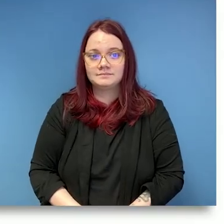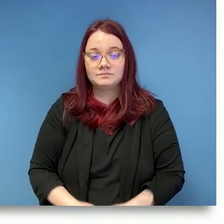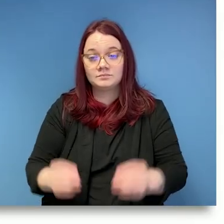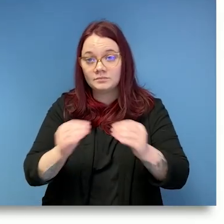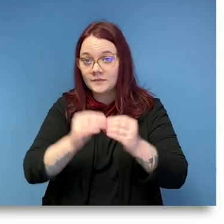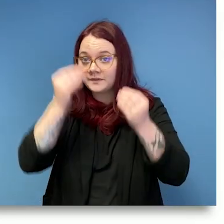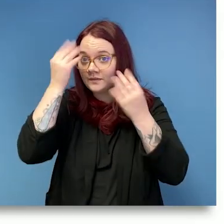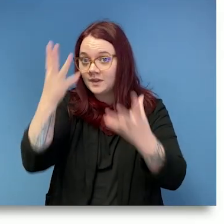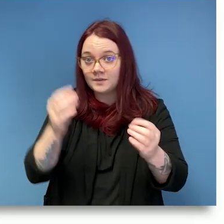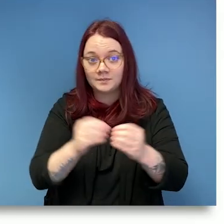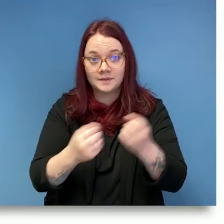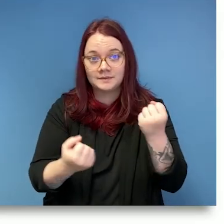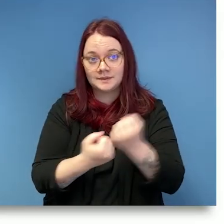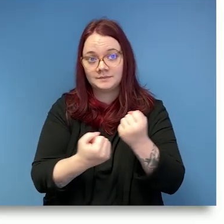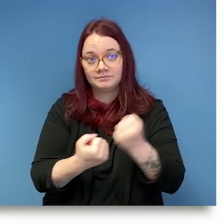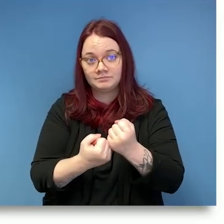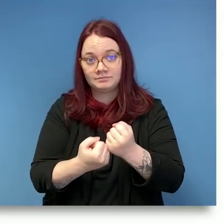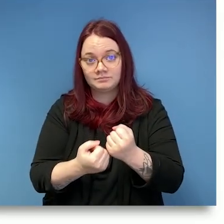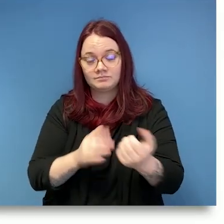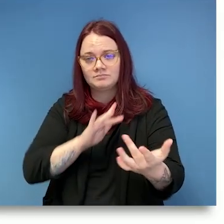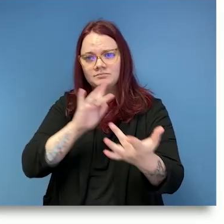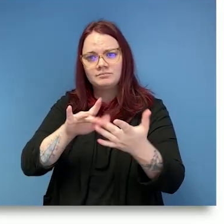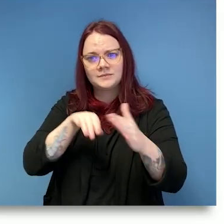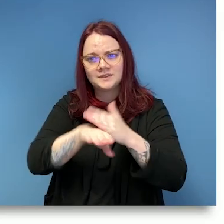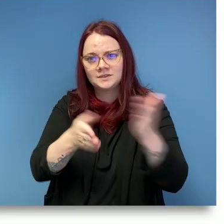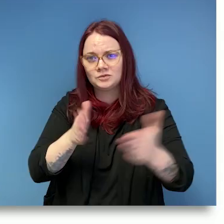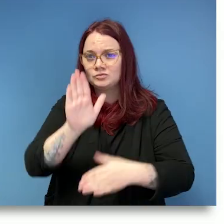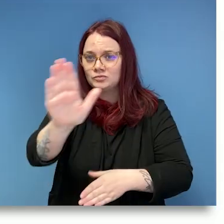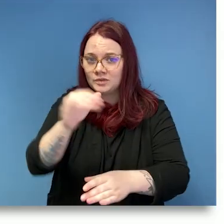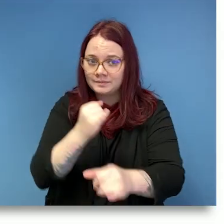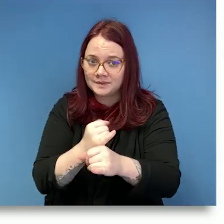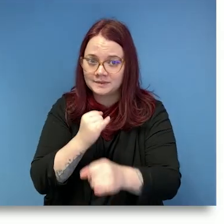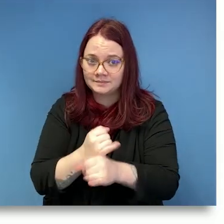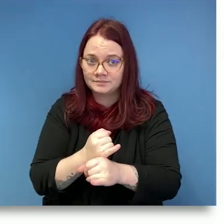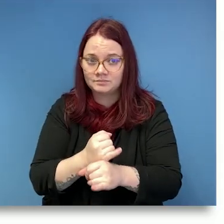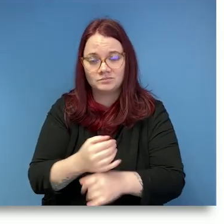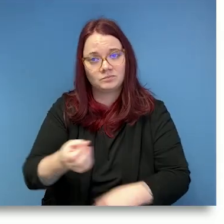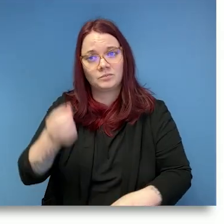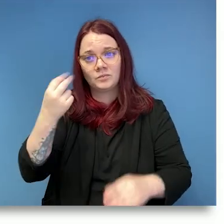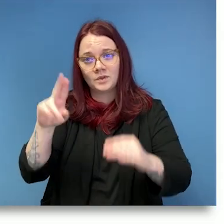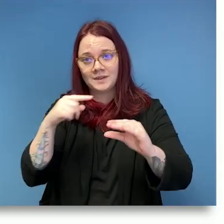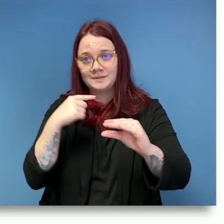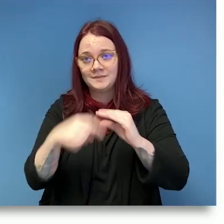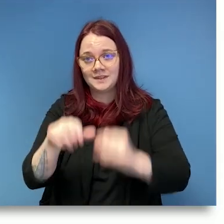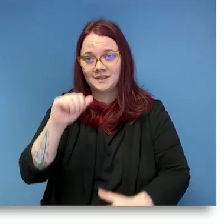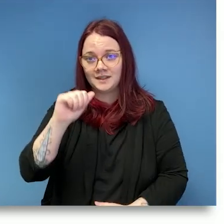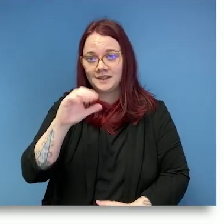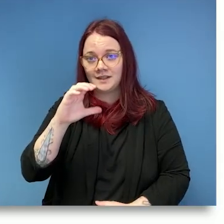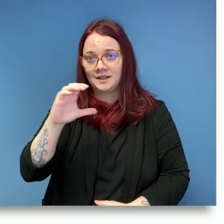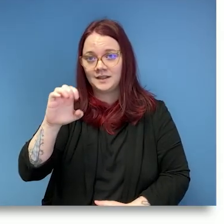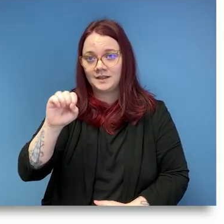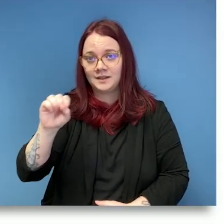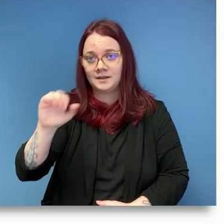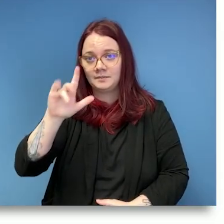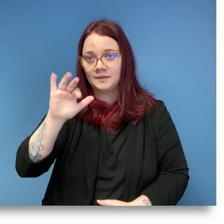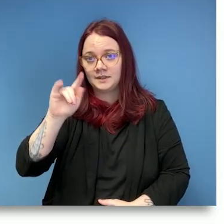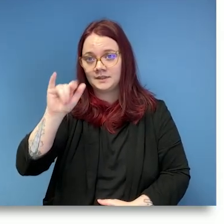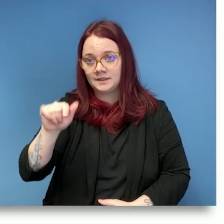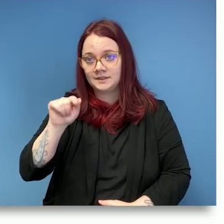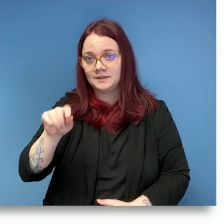For more information or support, contact Accessibility Services at your campus or